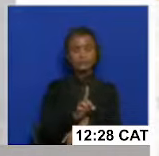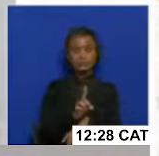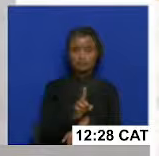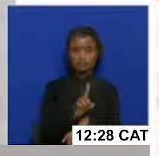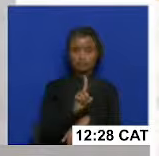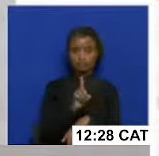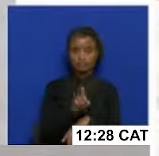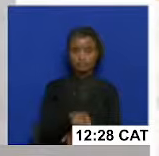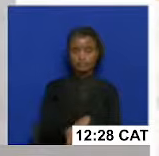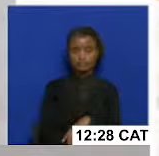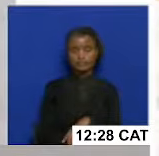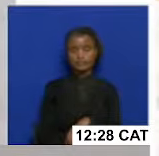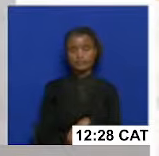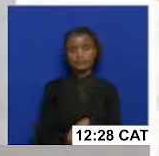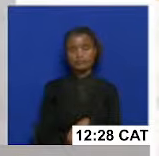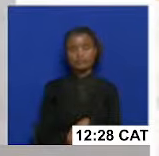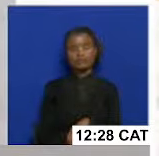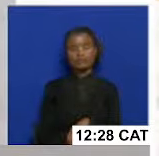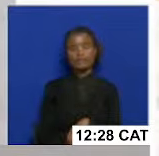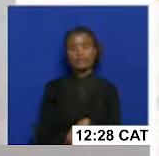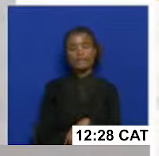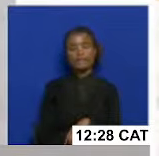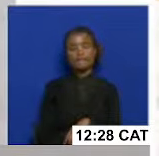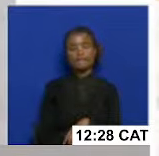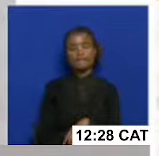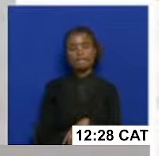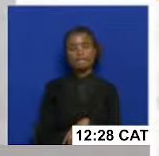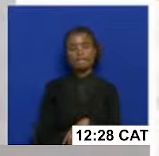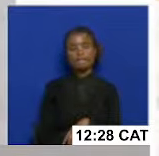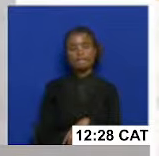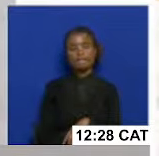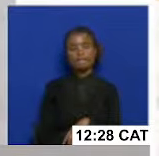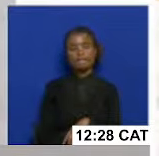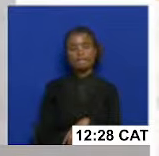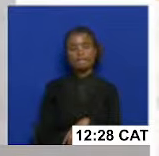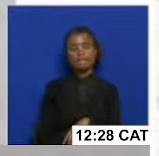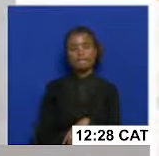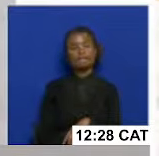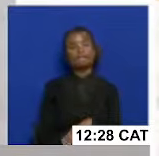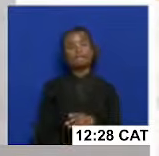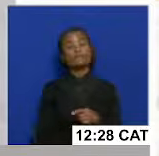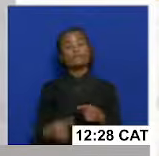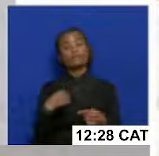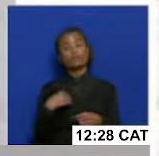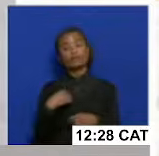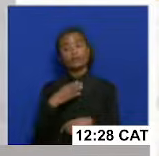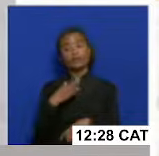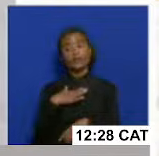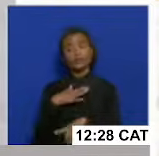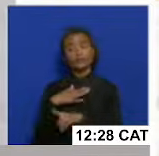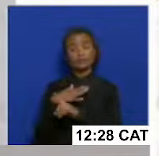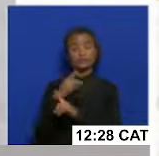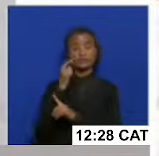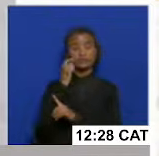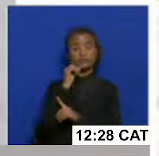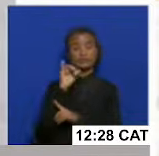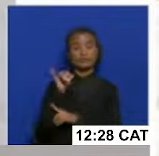I wanted Mr. Jengo to bring back the stones so we can book them